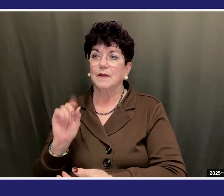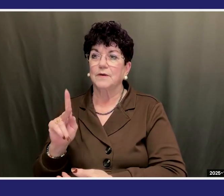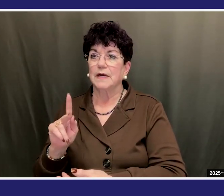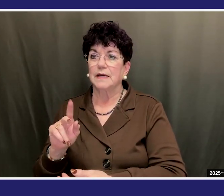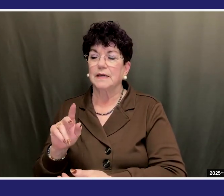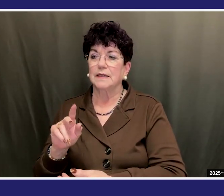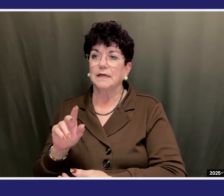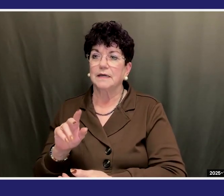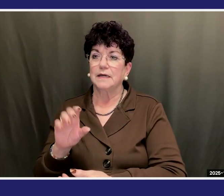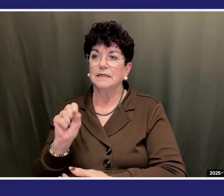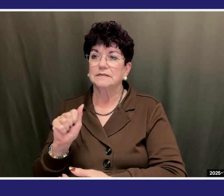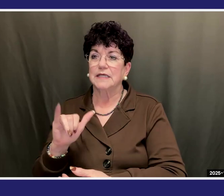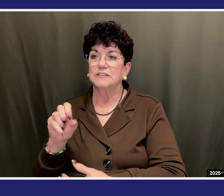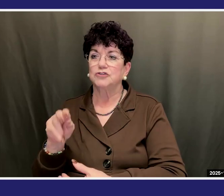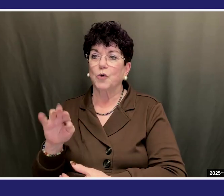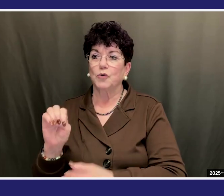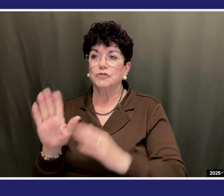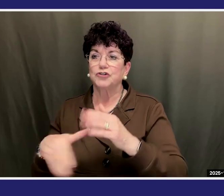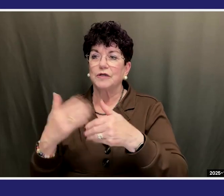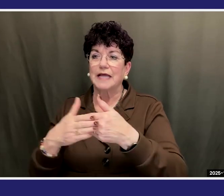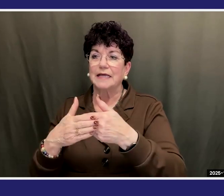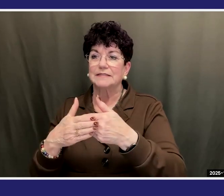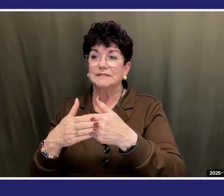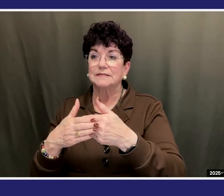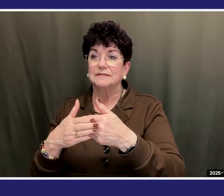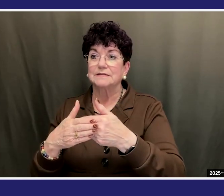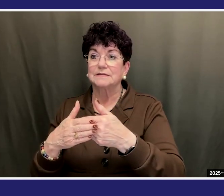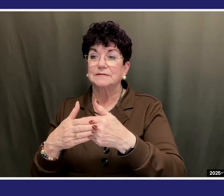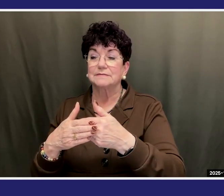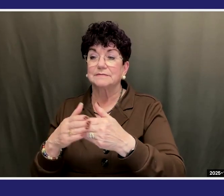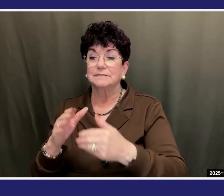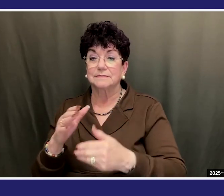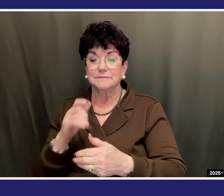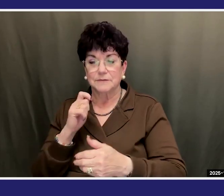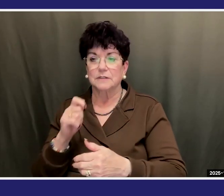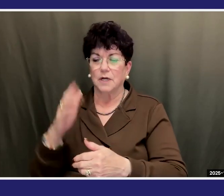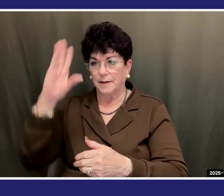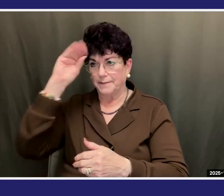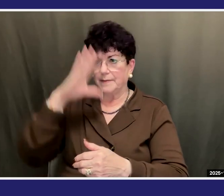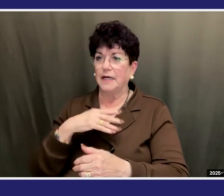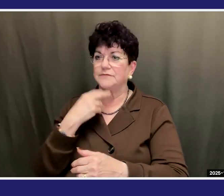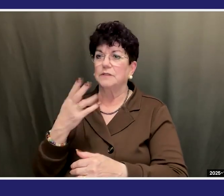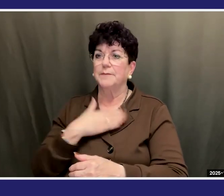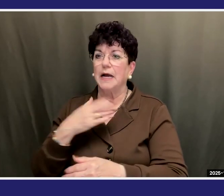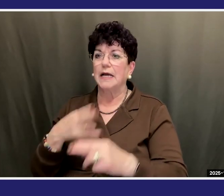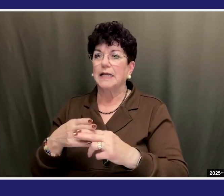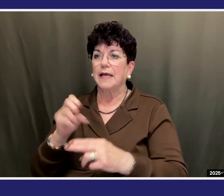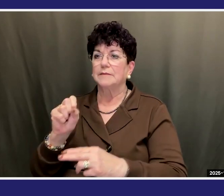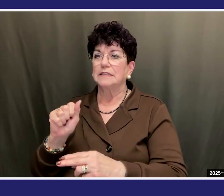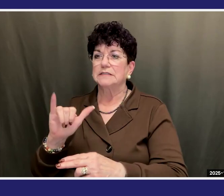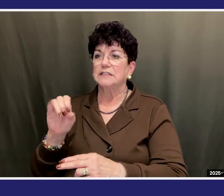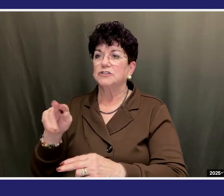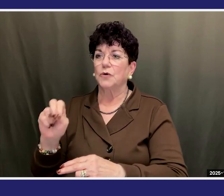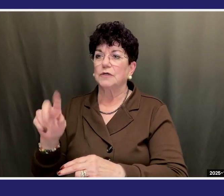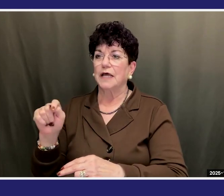Seon, you are next on the list. Are you able to come off of mute? Yes, hello. My name is Seon Bihaloli Pubin.